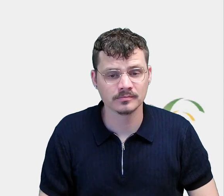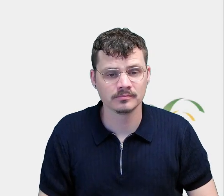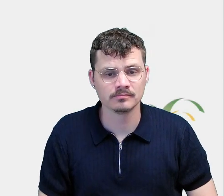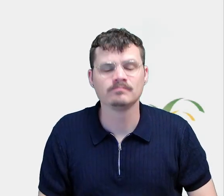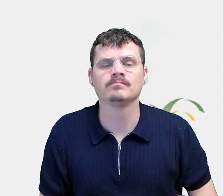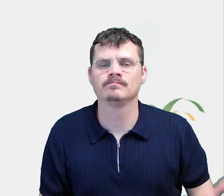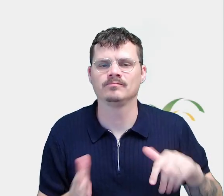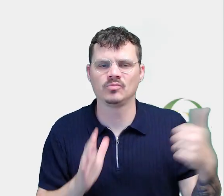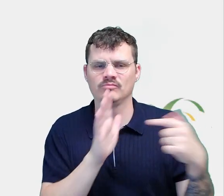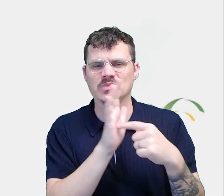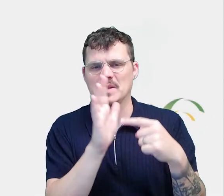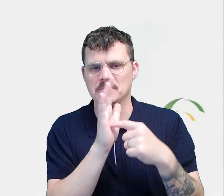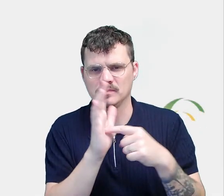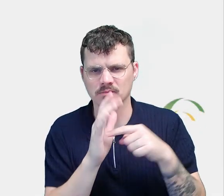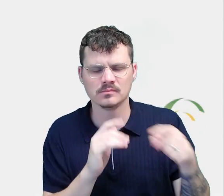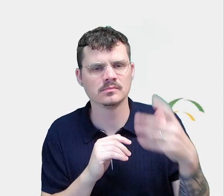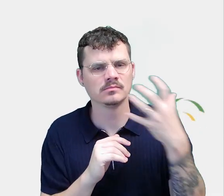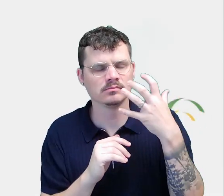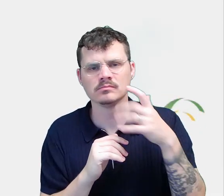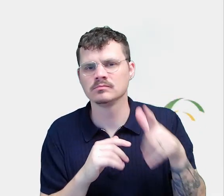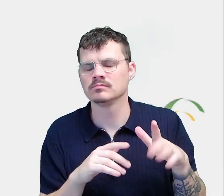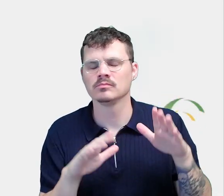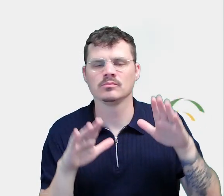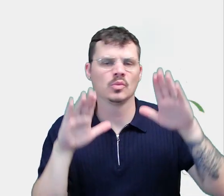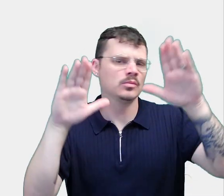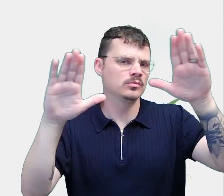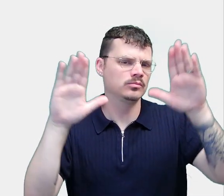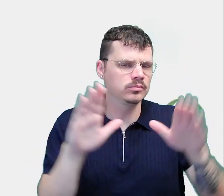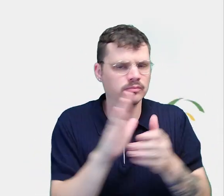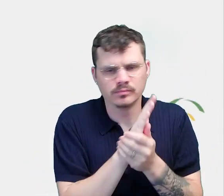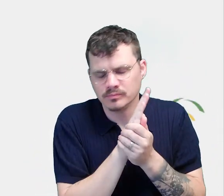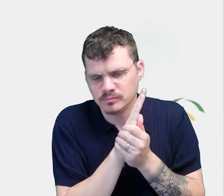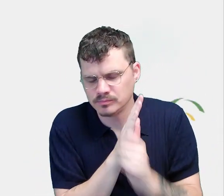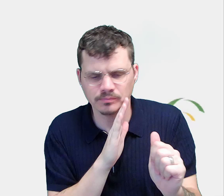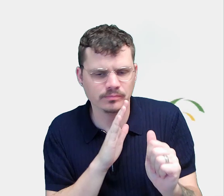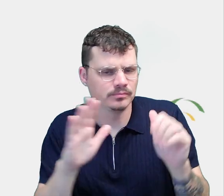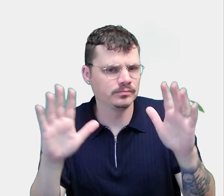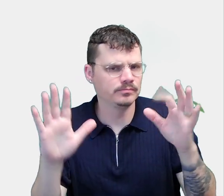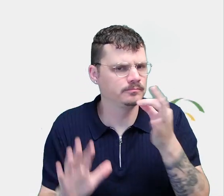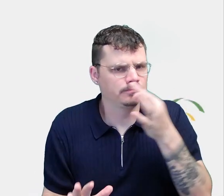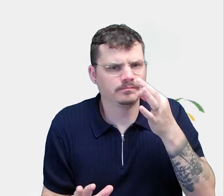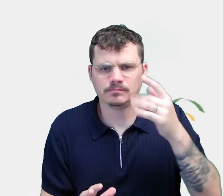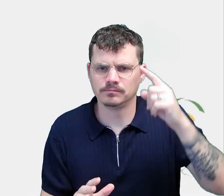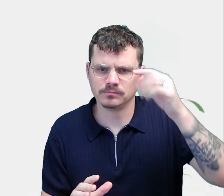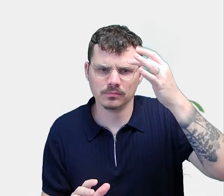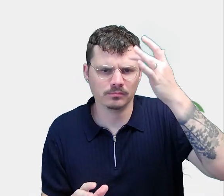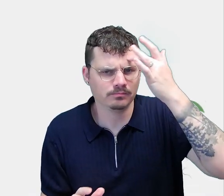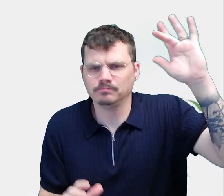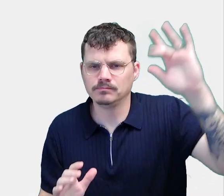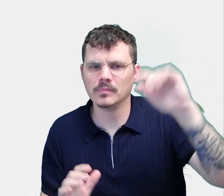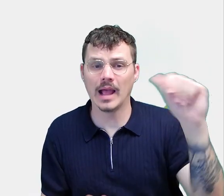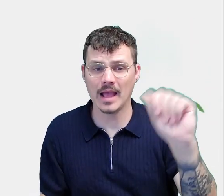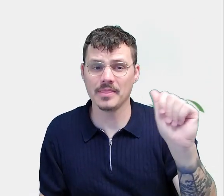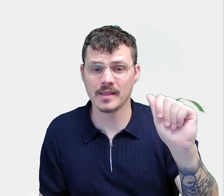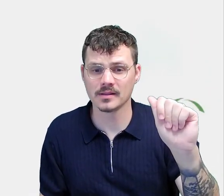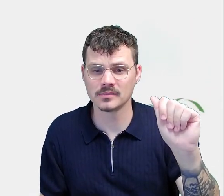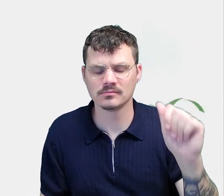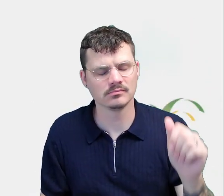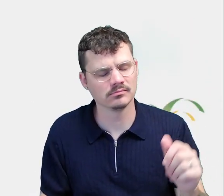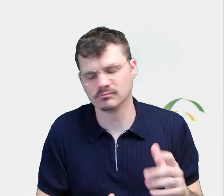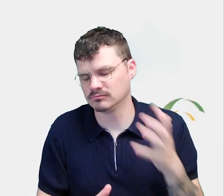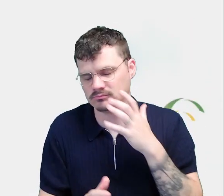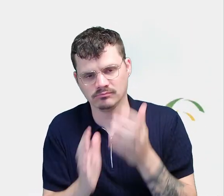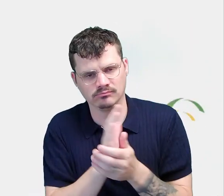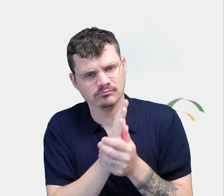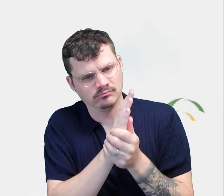So we've got this exceptionally skilled, intelligent athlete. Very, very